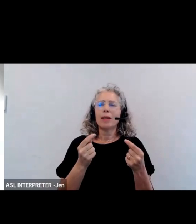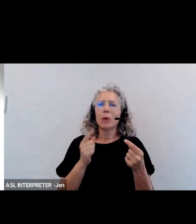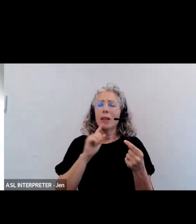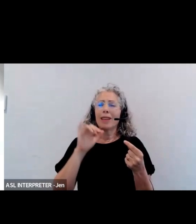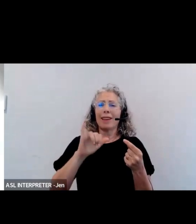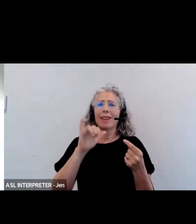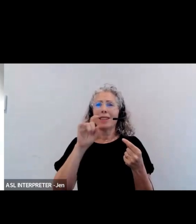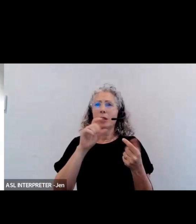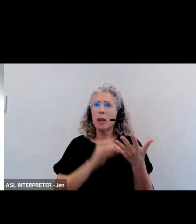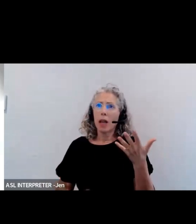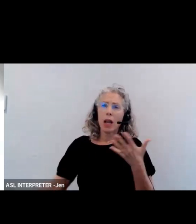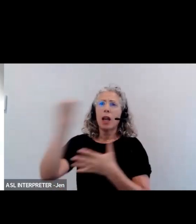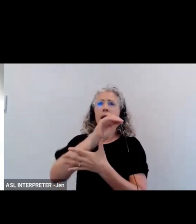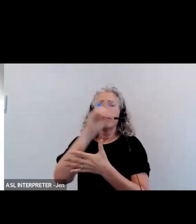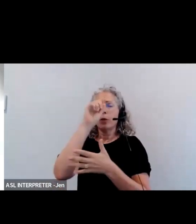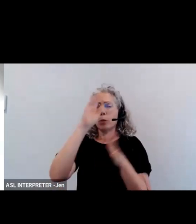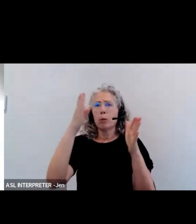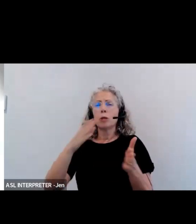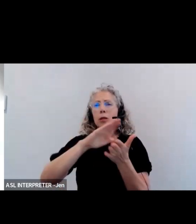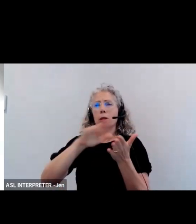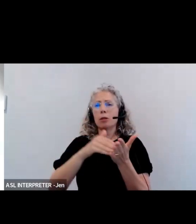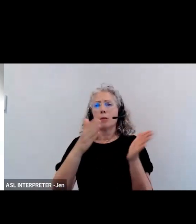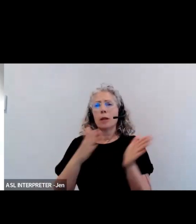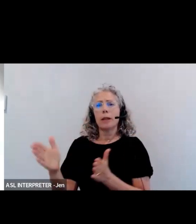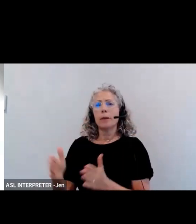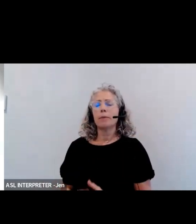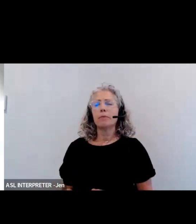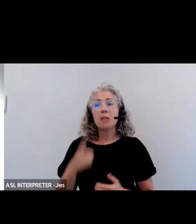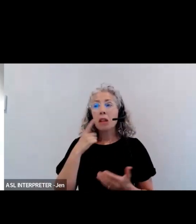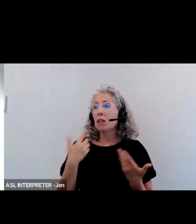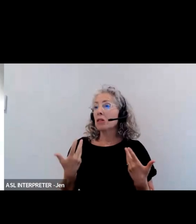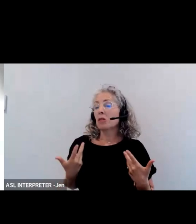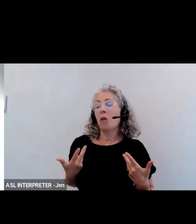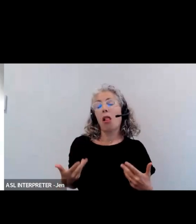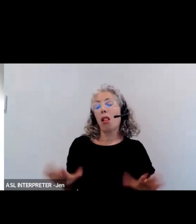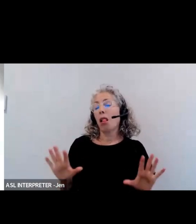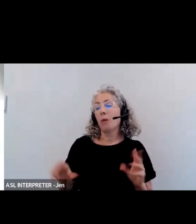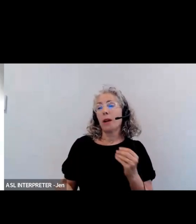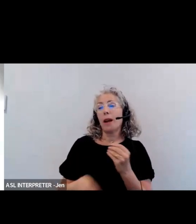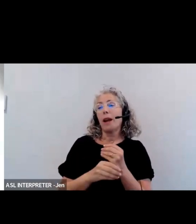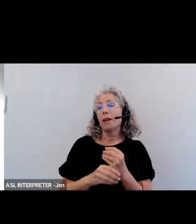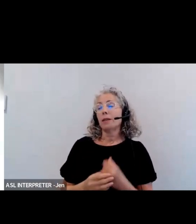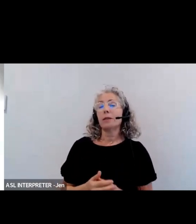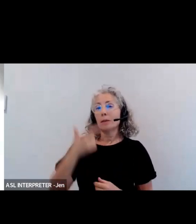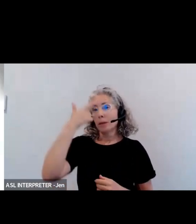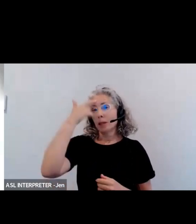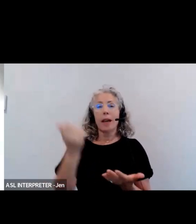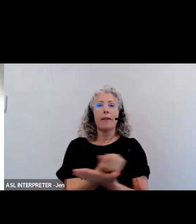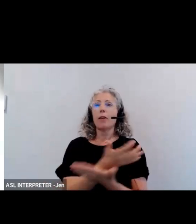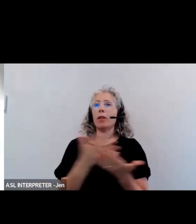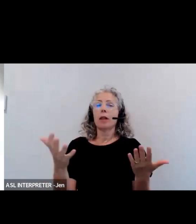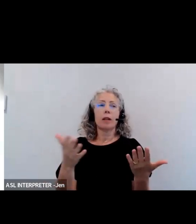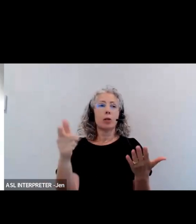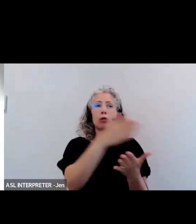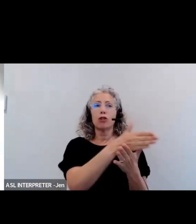be person-centered planning. And I think that's really all I have to add on that, because everything everyone has